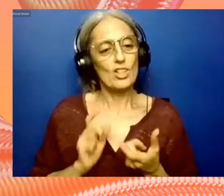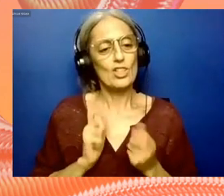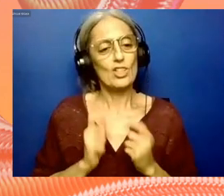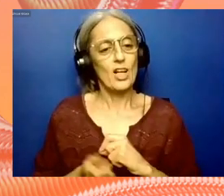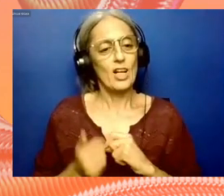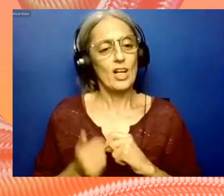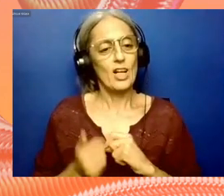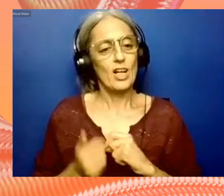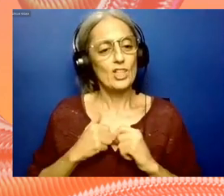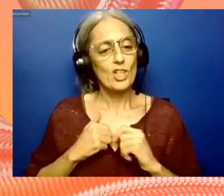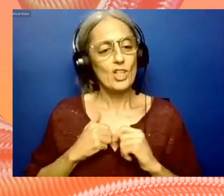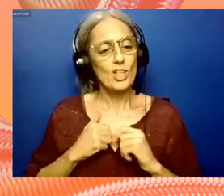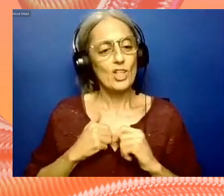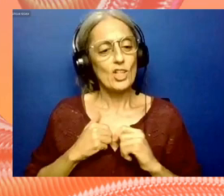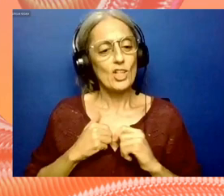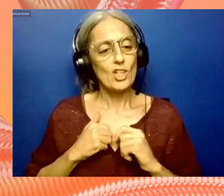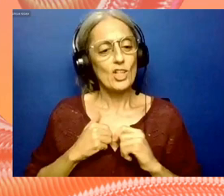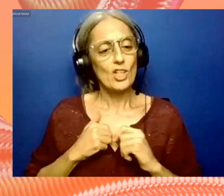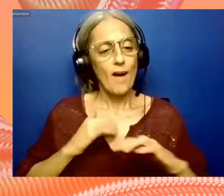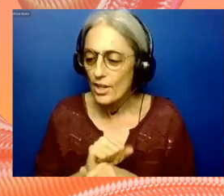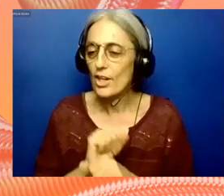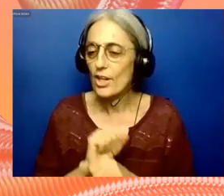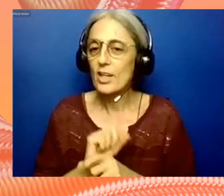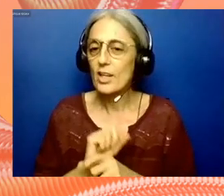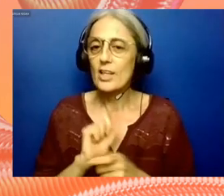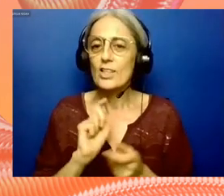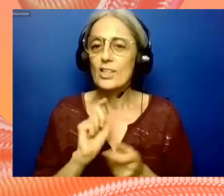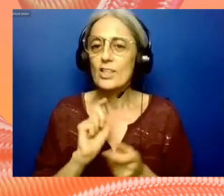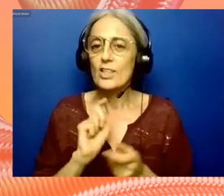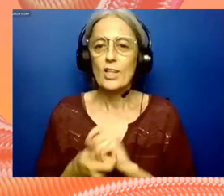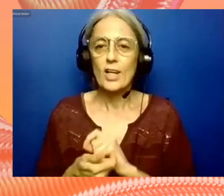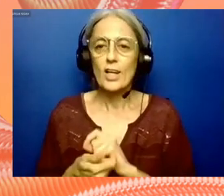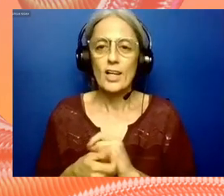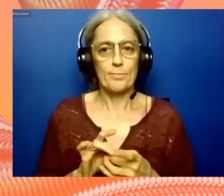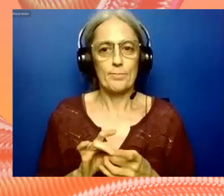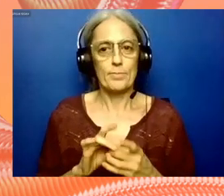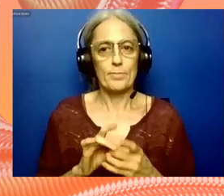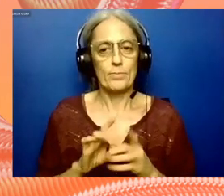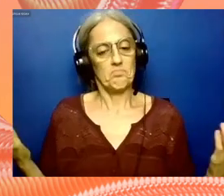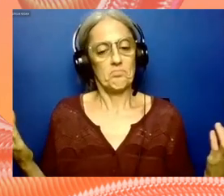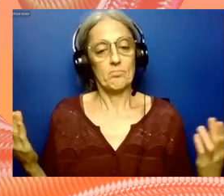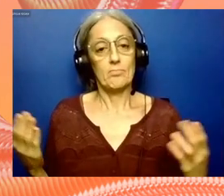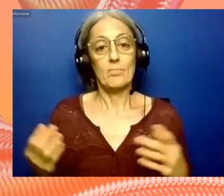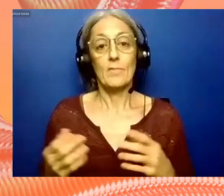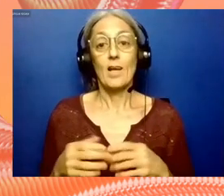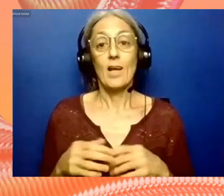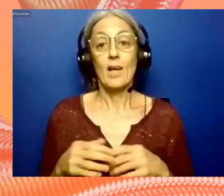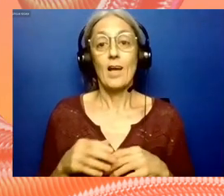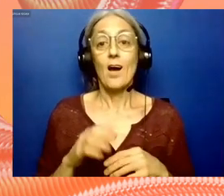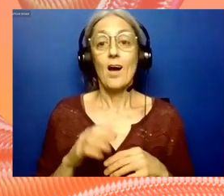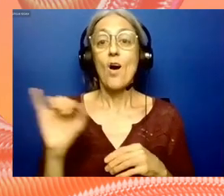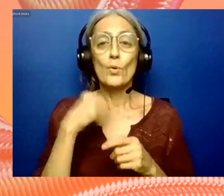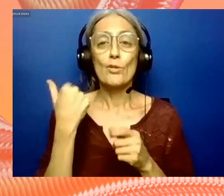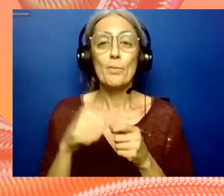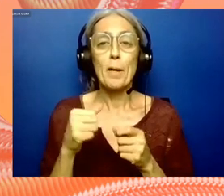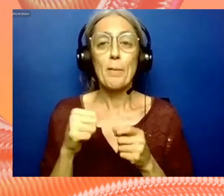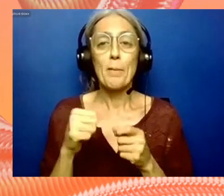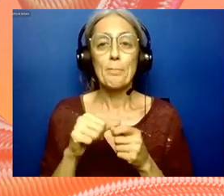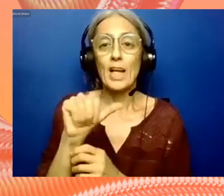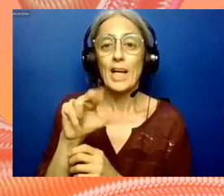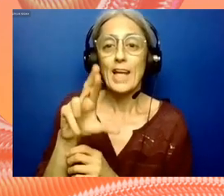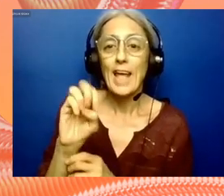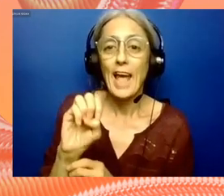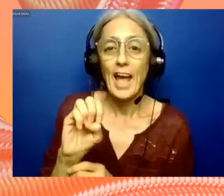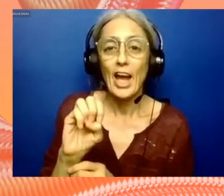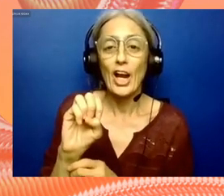and that we remember to center care and generativity in all